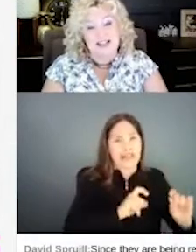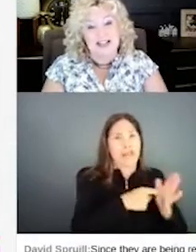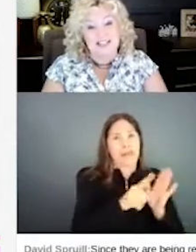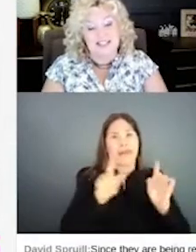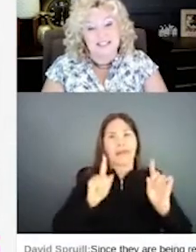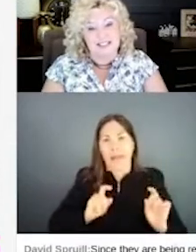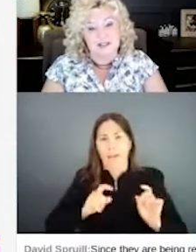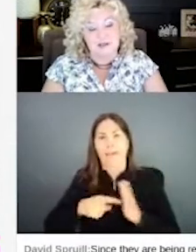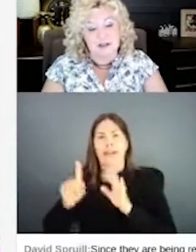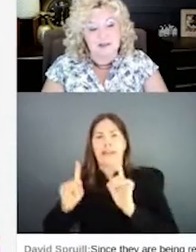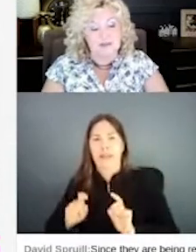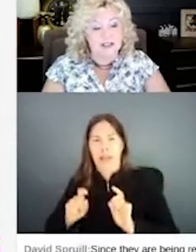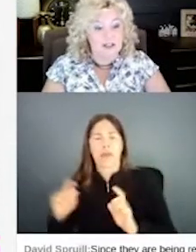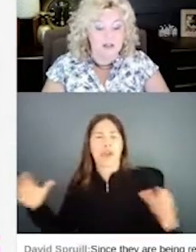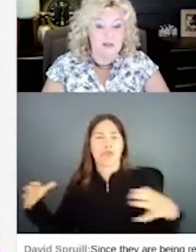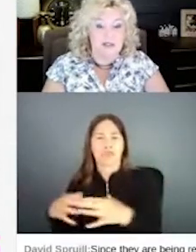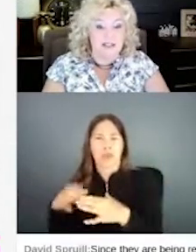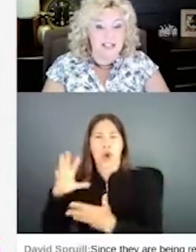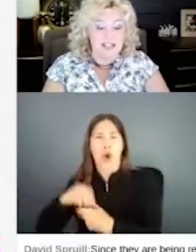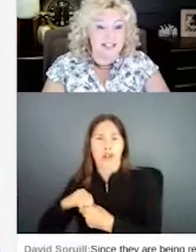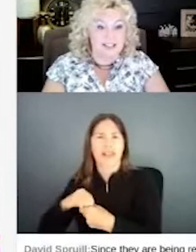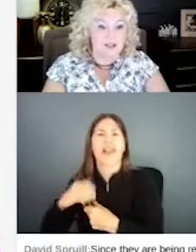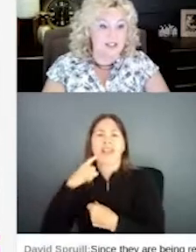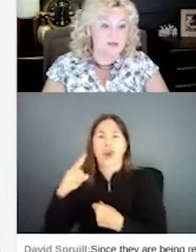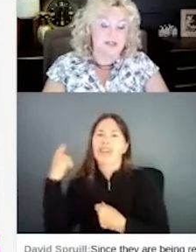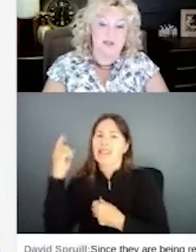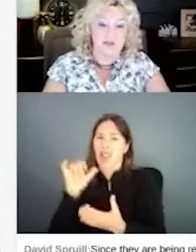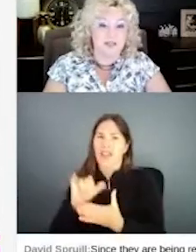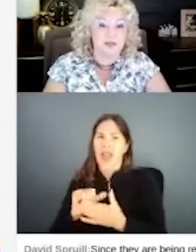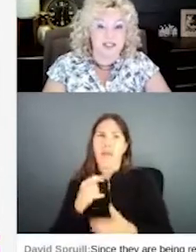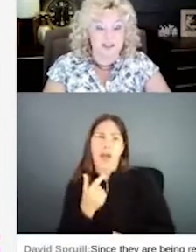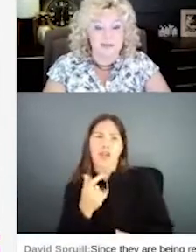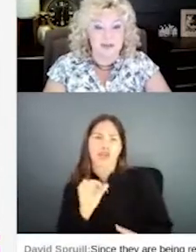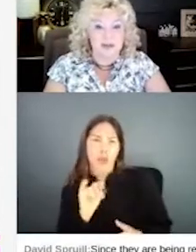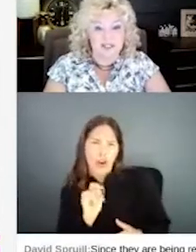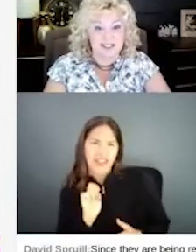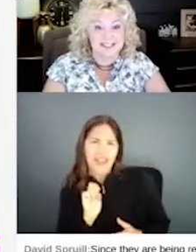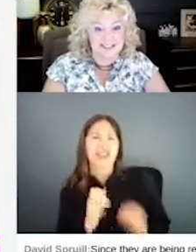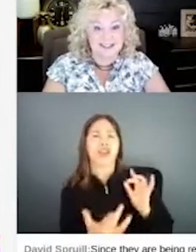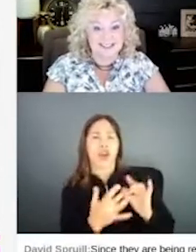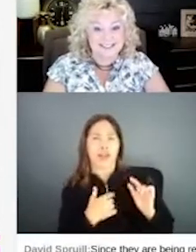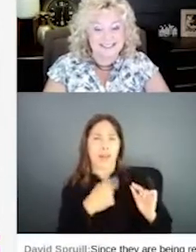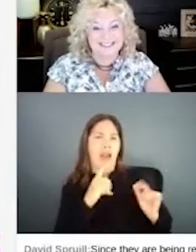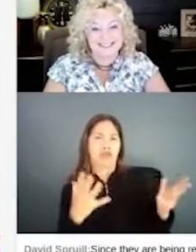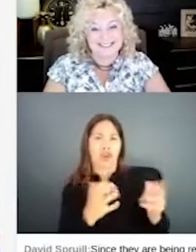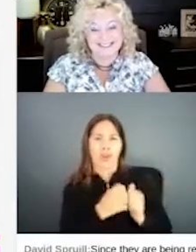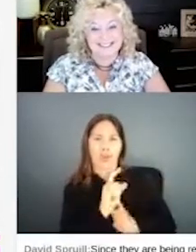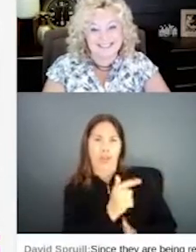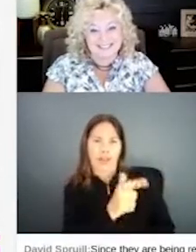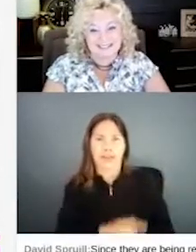And so that's also one thing to take in consideration. But George, please reach out to me. I'm always glad to talk.